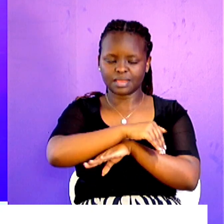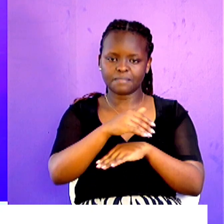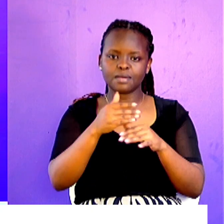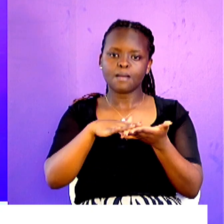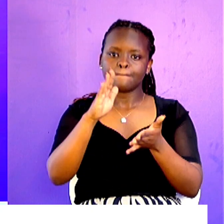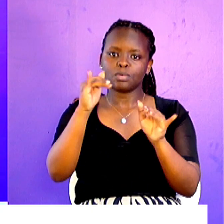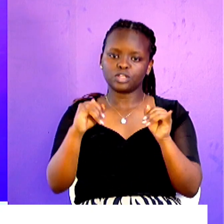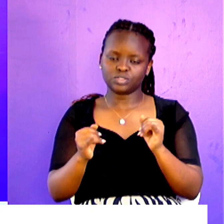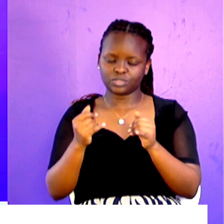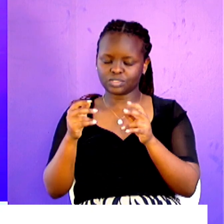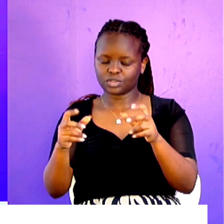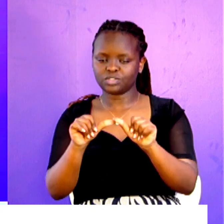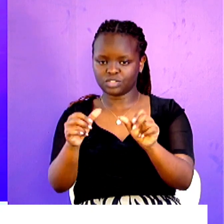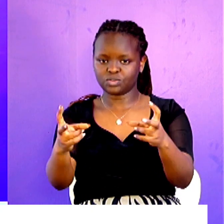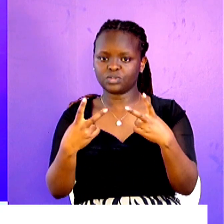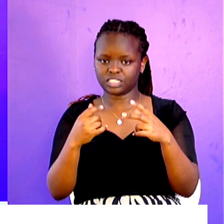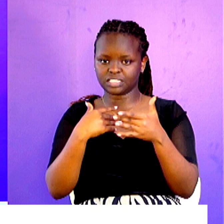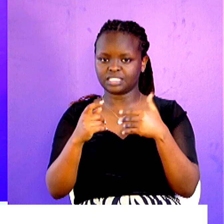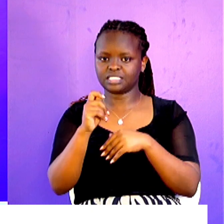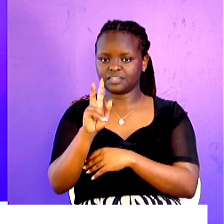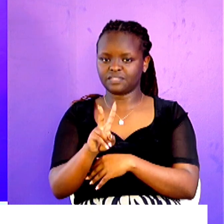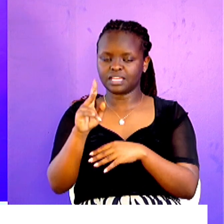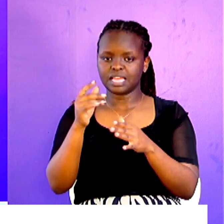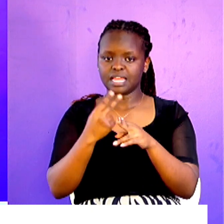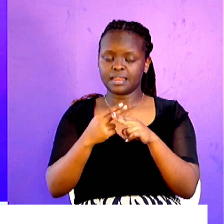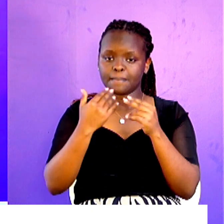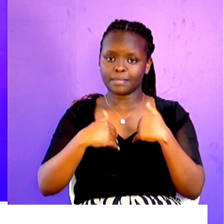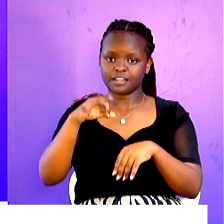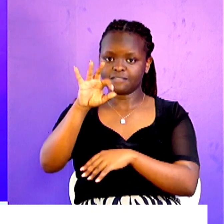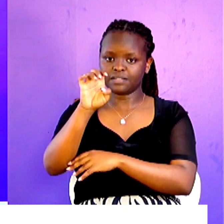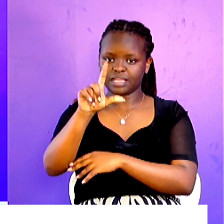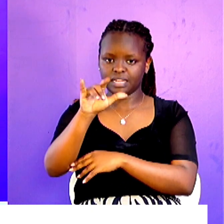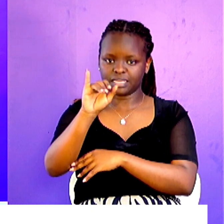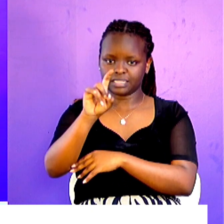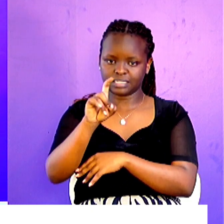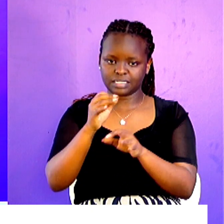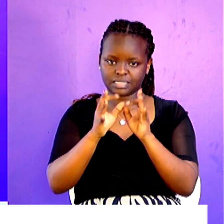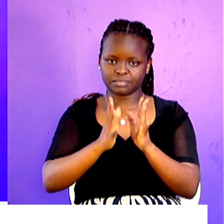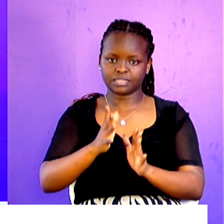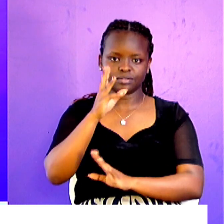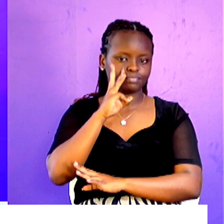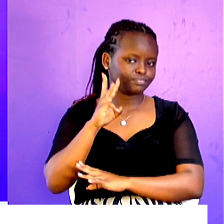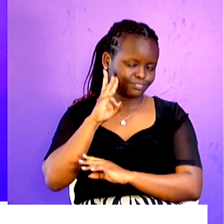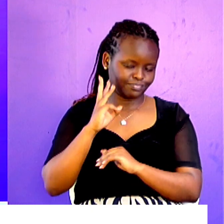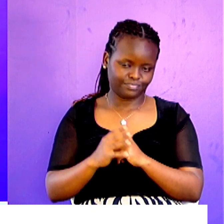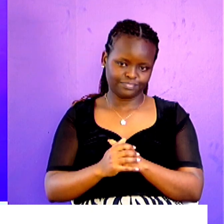tuned. This is Science TV. I'm Felix Makona, and our sign language interpreter has been Wanja Ngede.